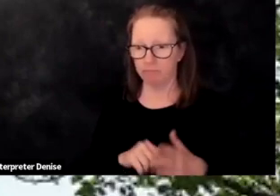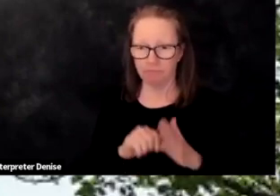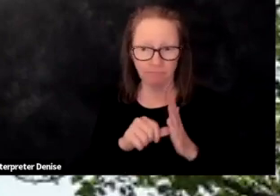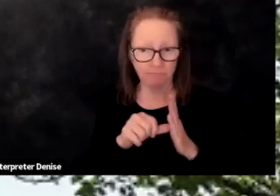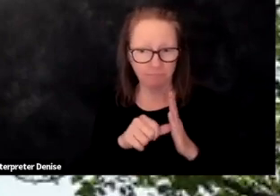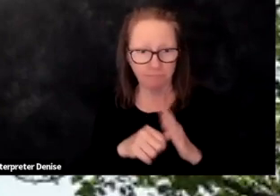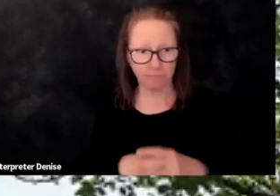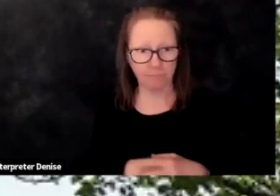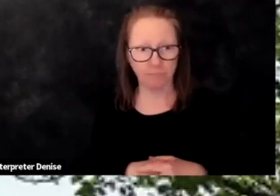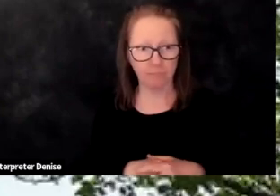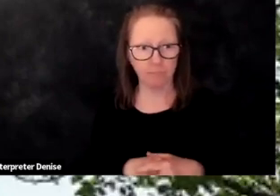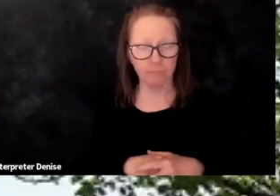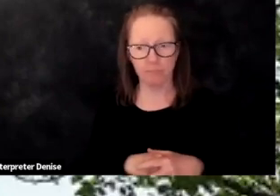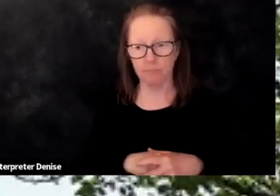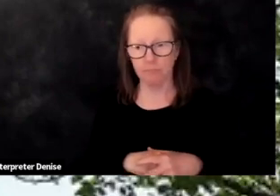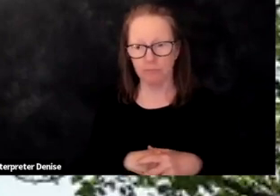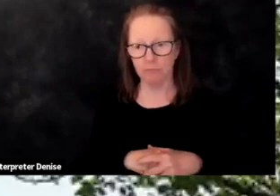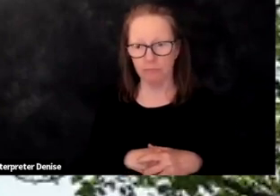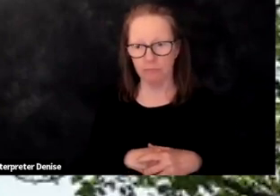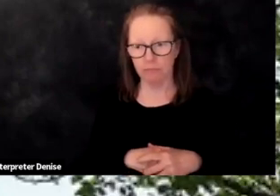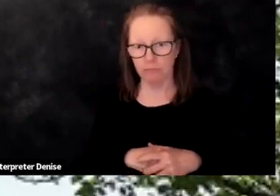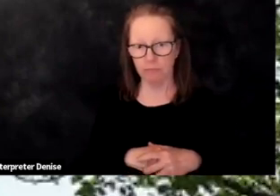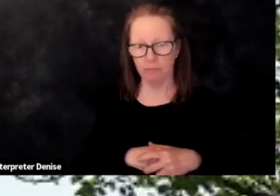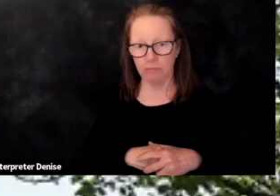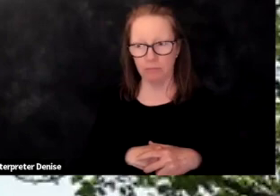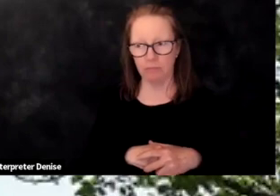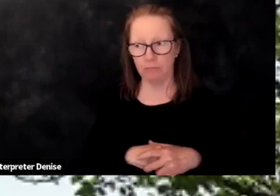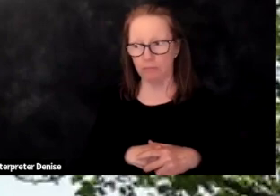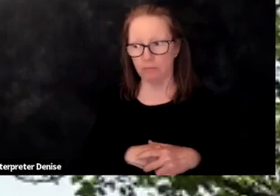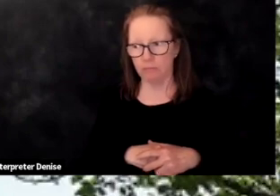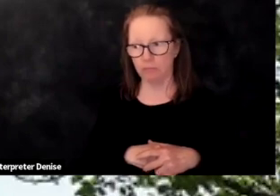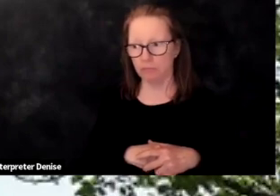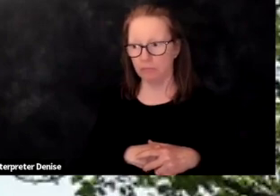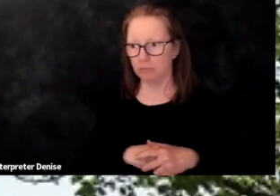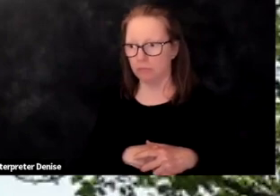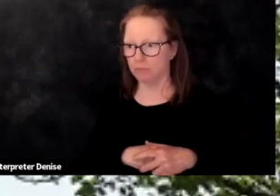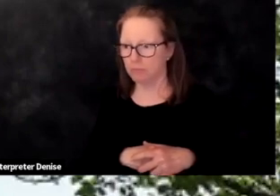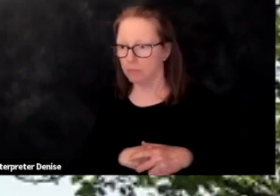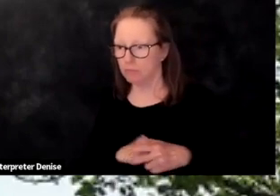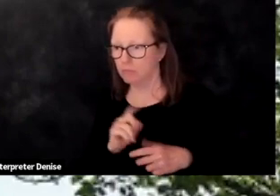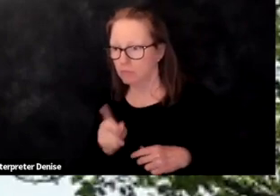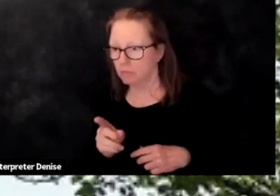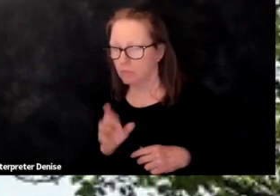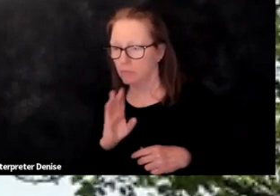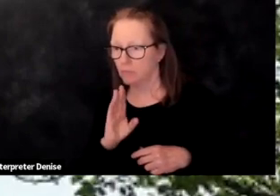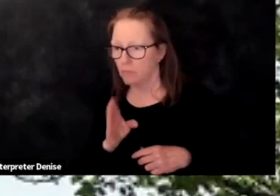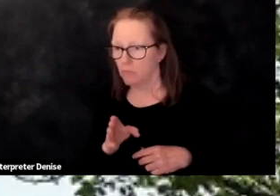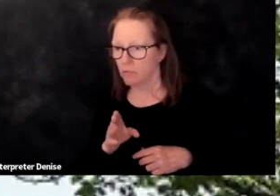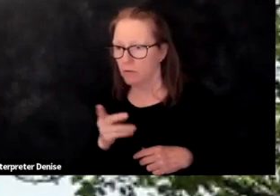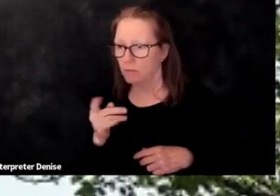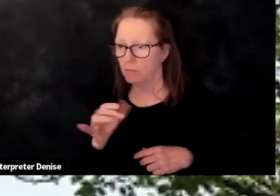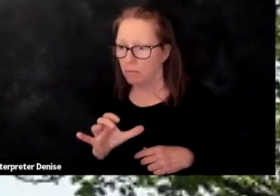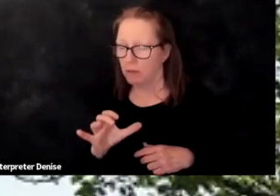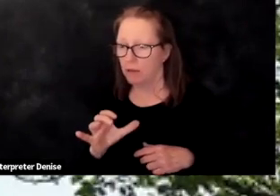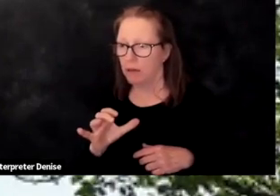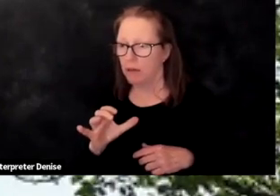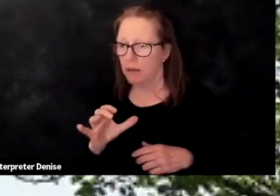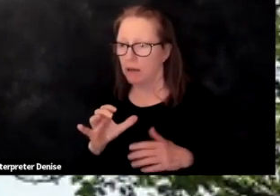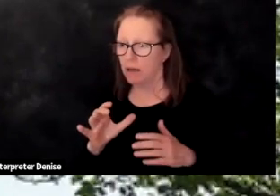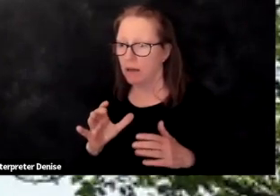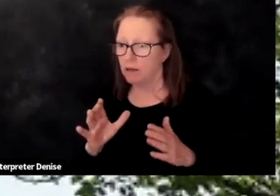Lewis asked, will the public address system be able to accommodate